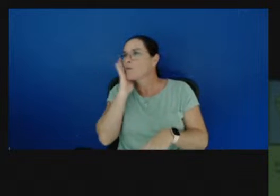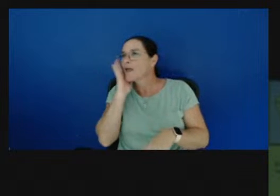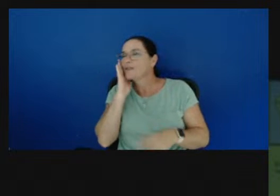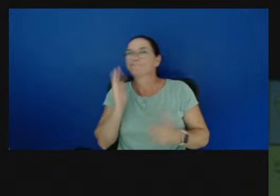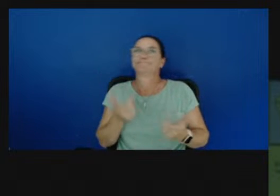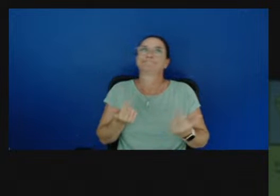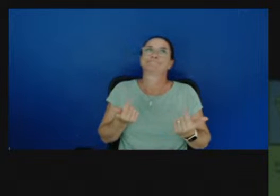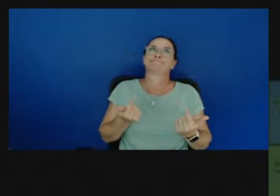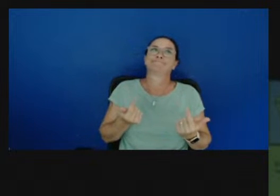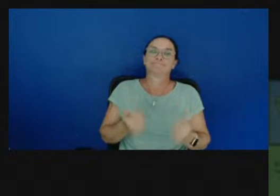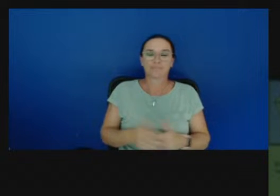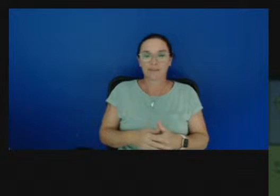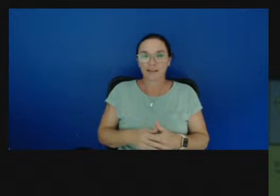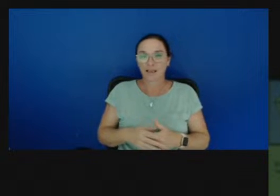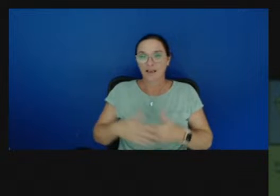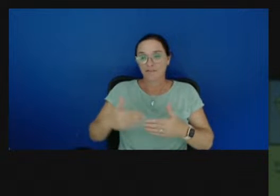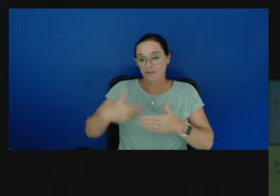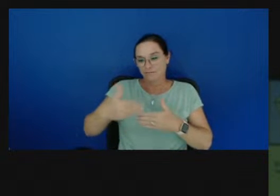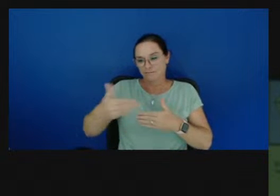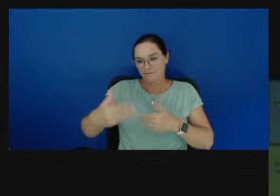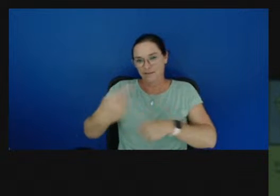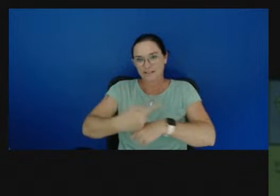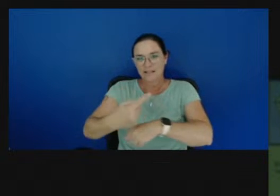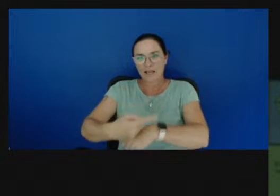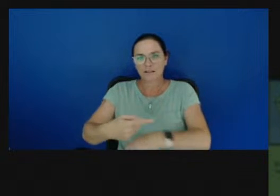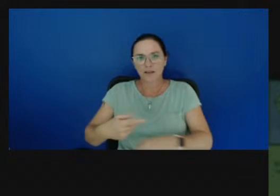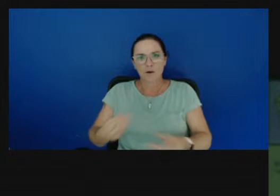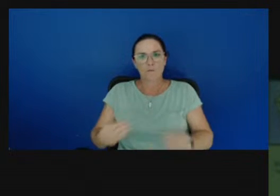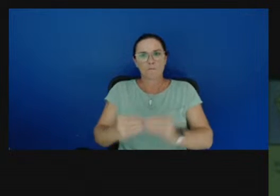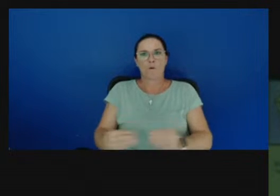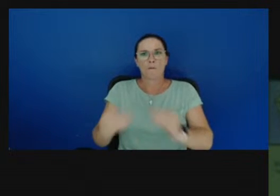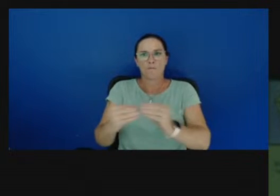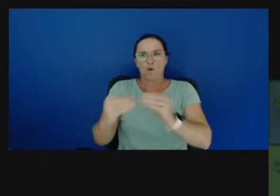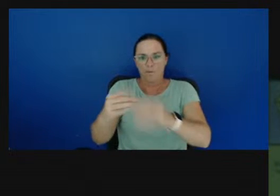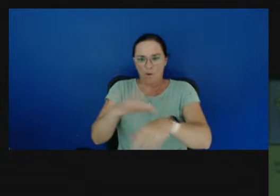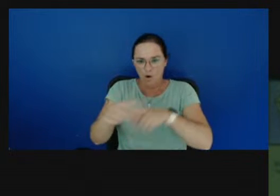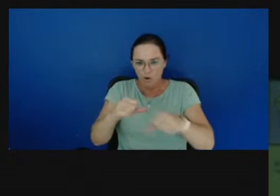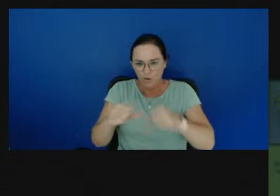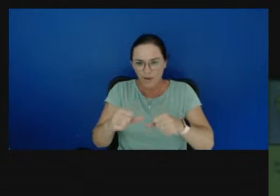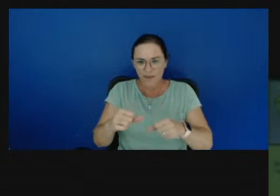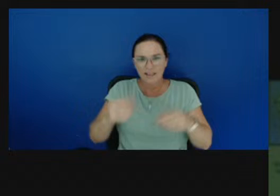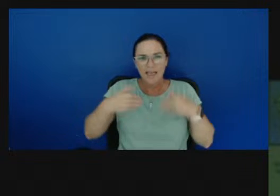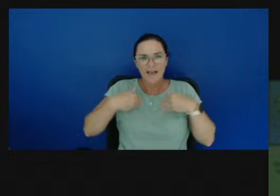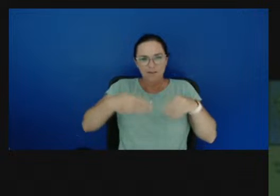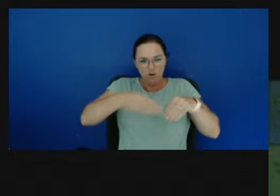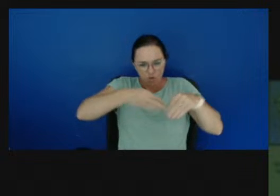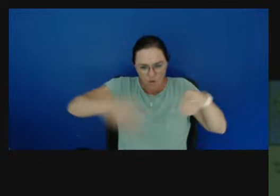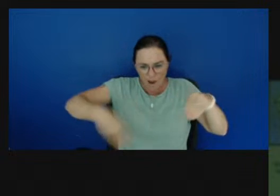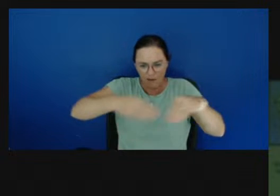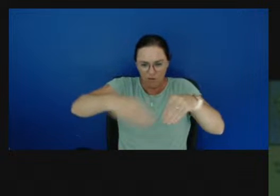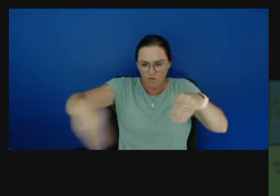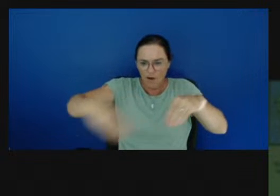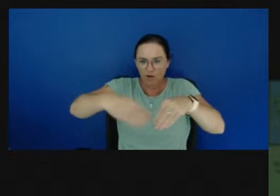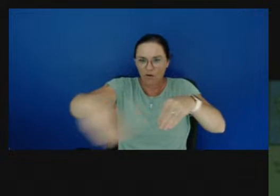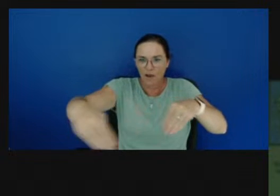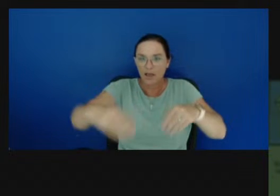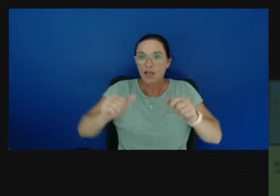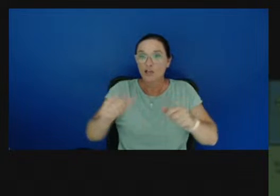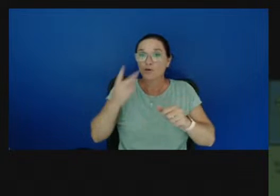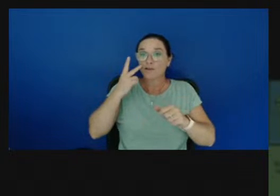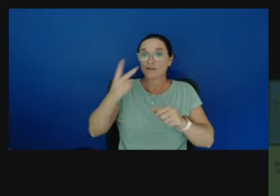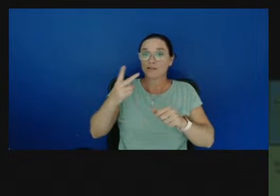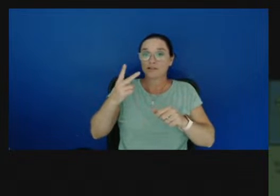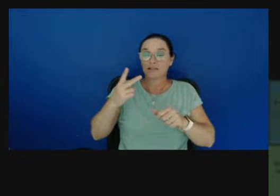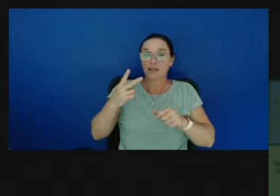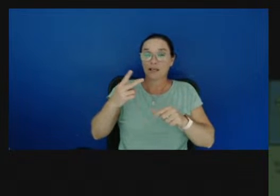Over the next few days, the quakes intensified, and the cracks began to open in the area. The earthquake, as you can see, left